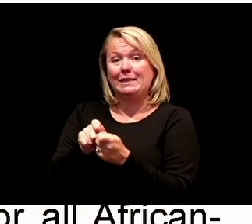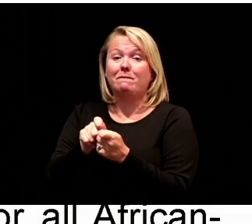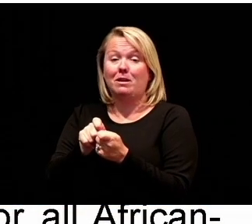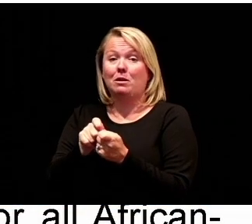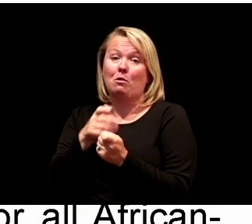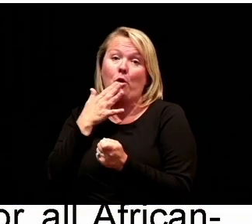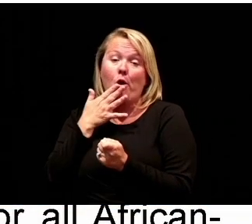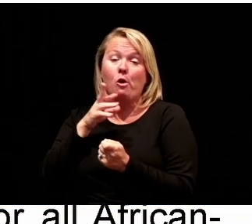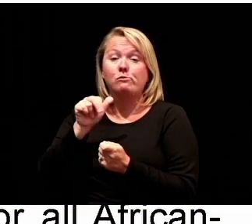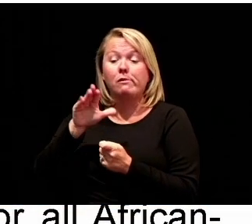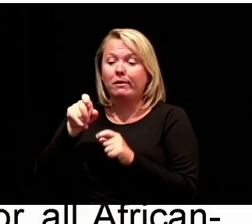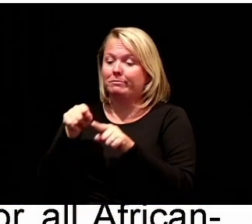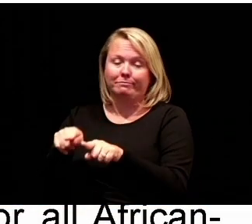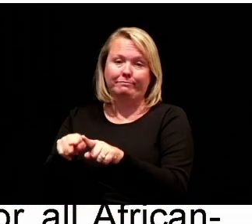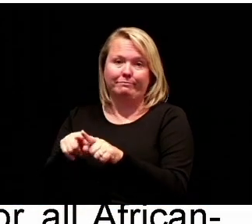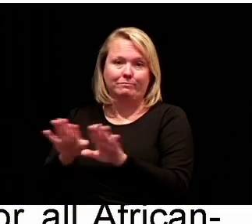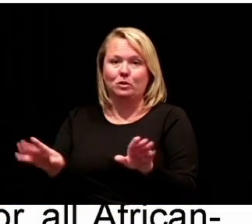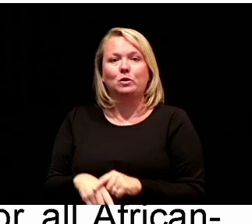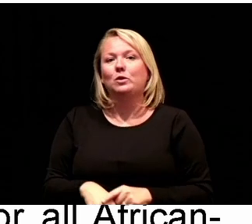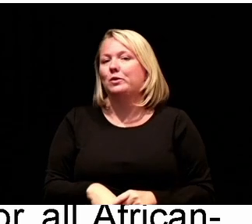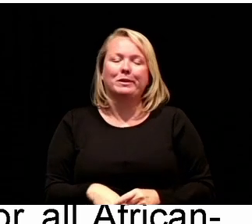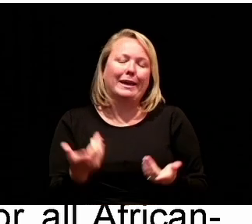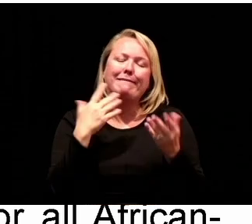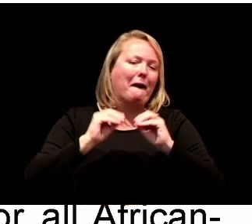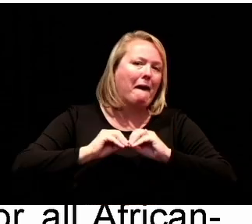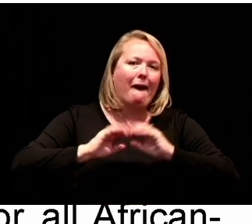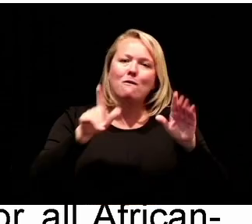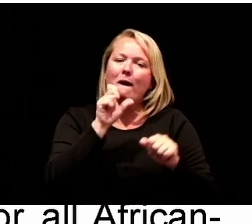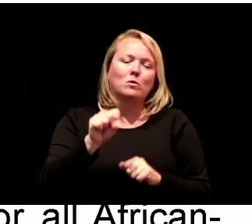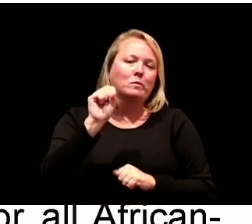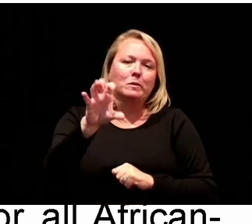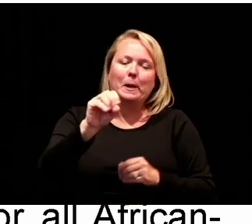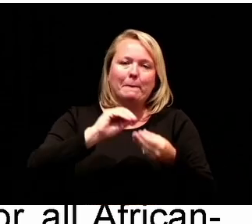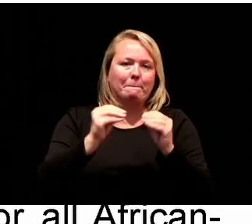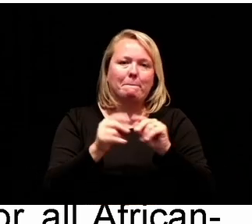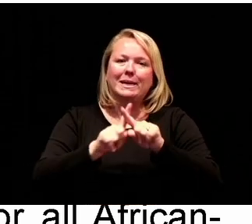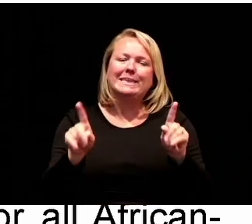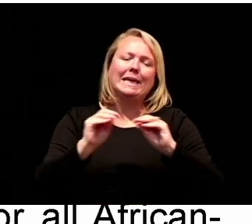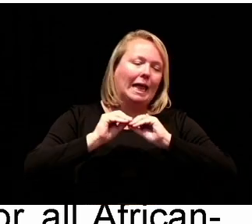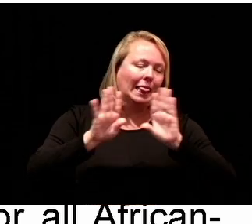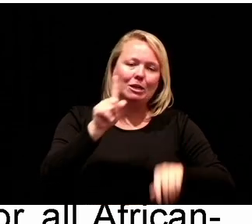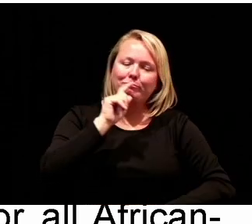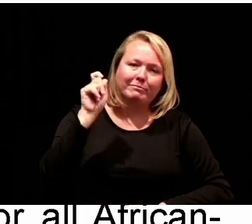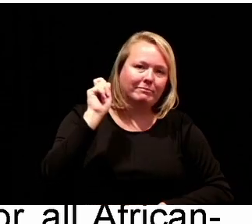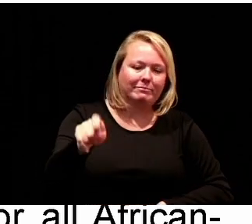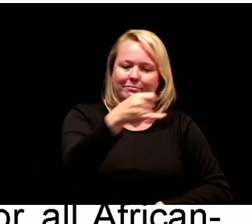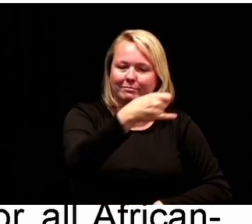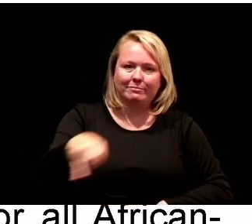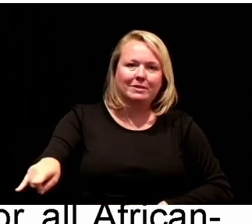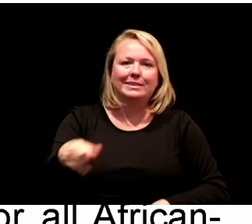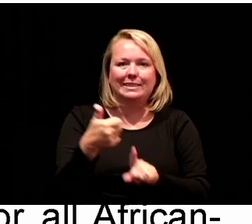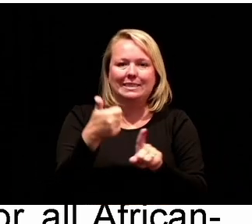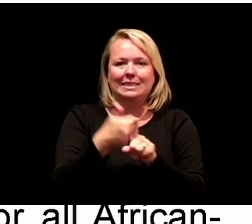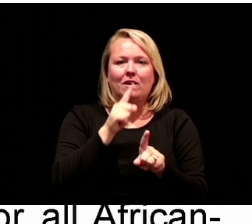is where housing provider conducts a background criminal check only on certain ethnic groups. I've seen that happen. I've seen where